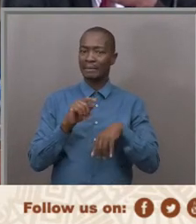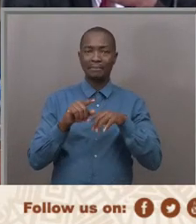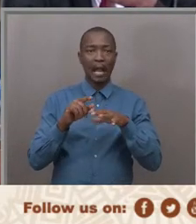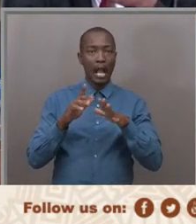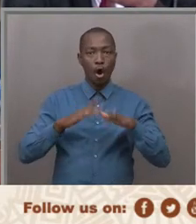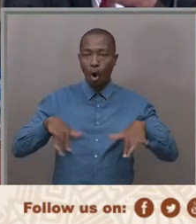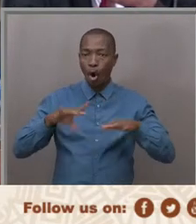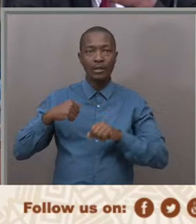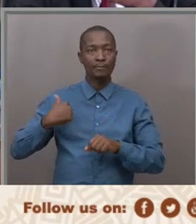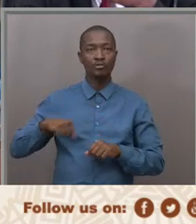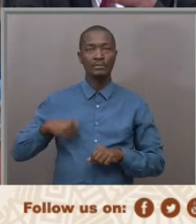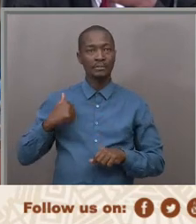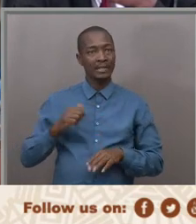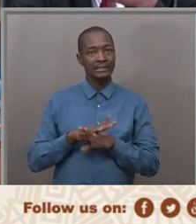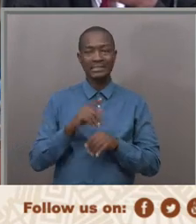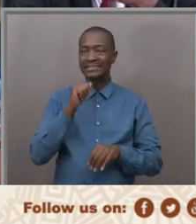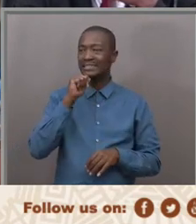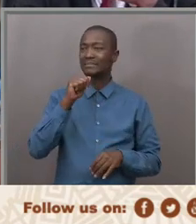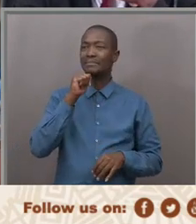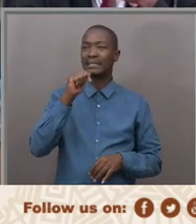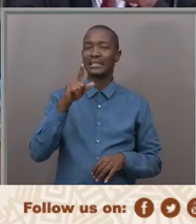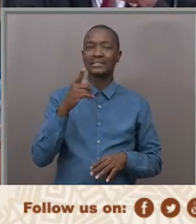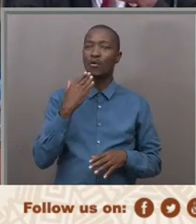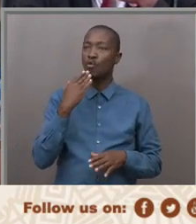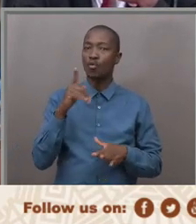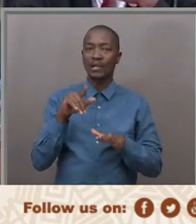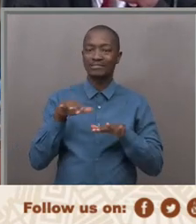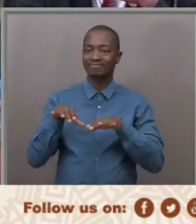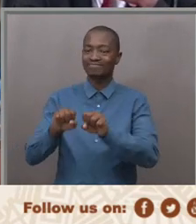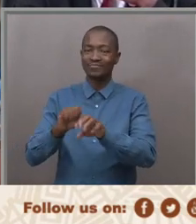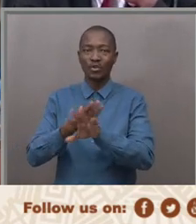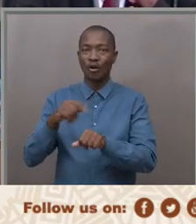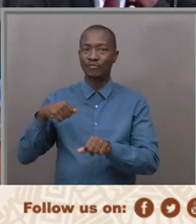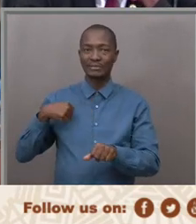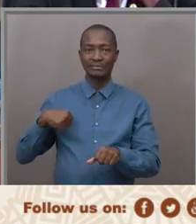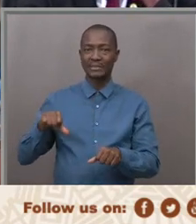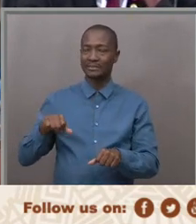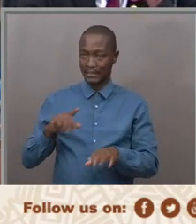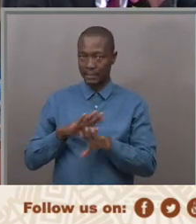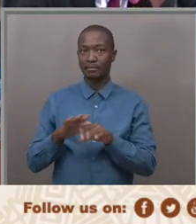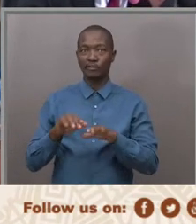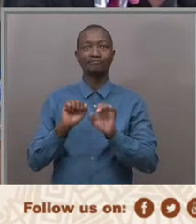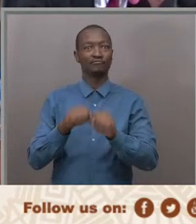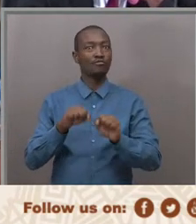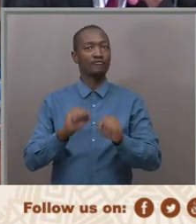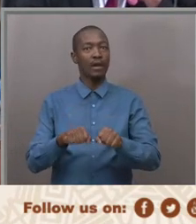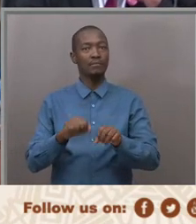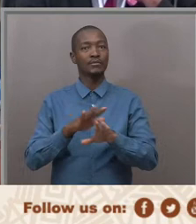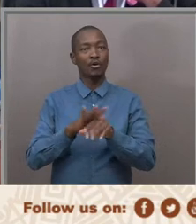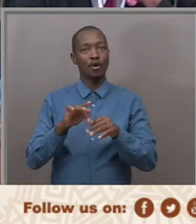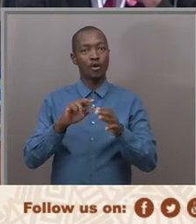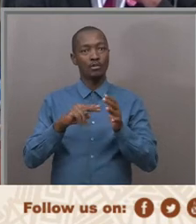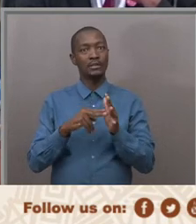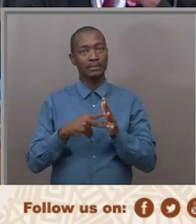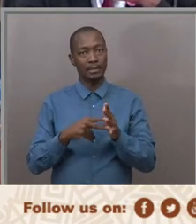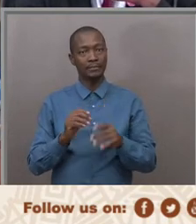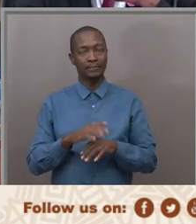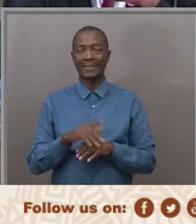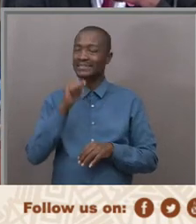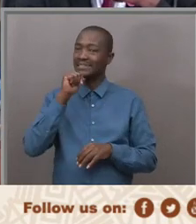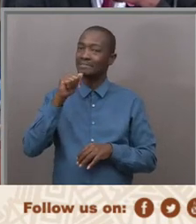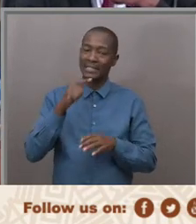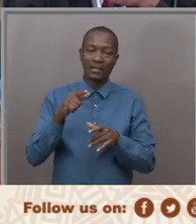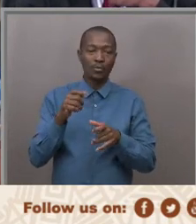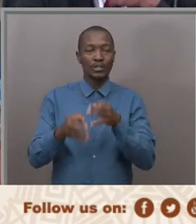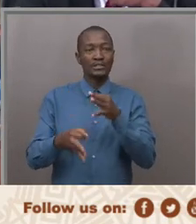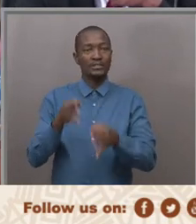our province, regardless of who is in charge of which municipality, regardless of whichever party is running. We have a